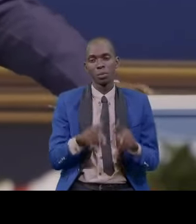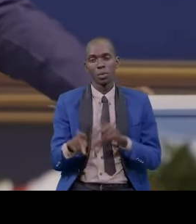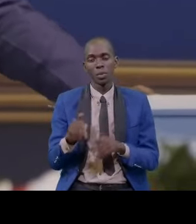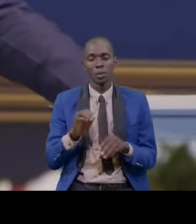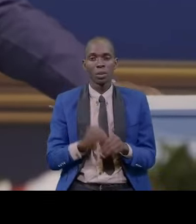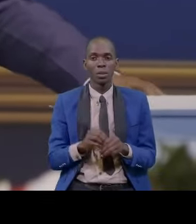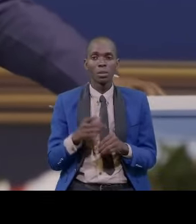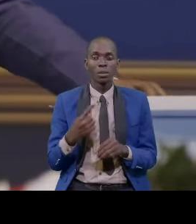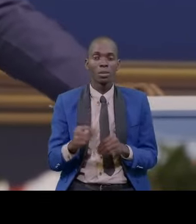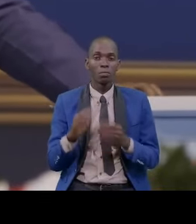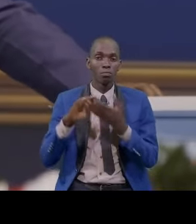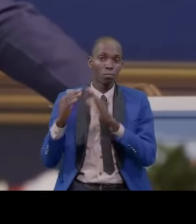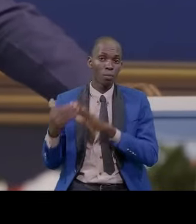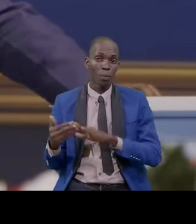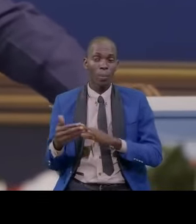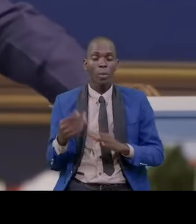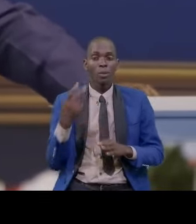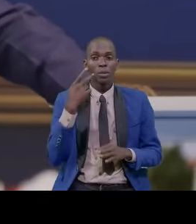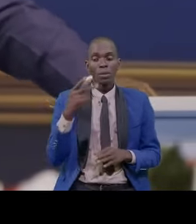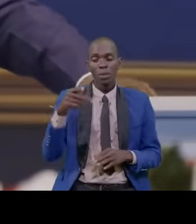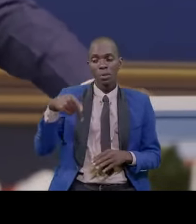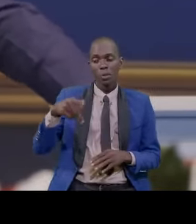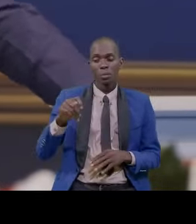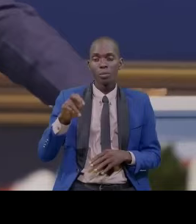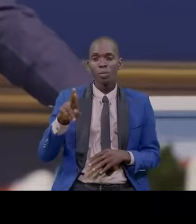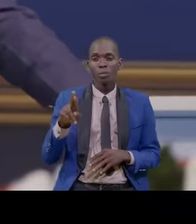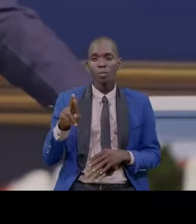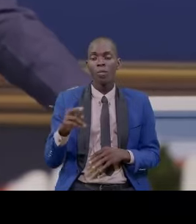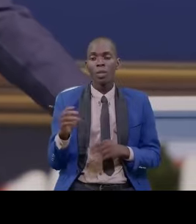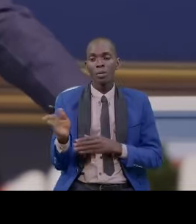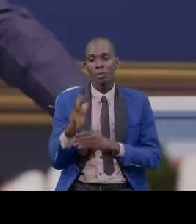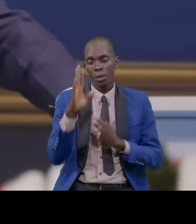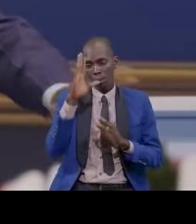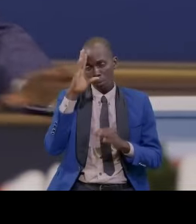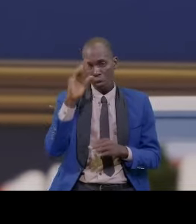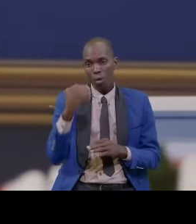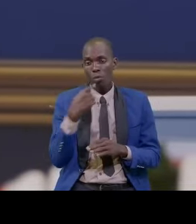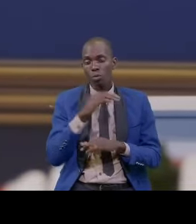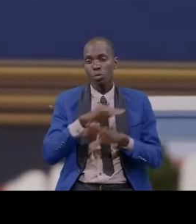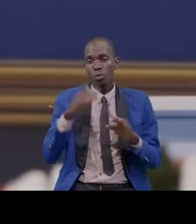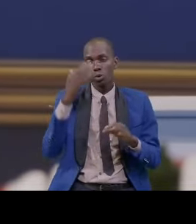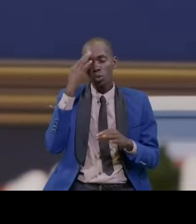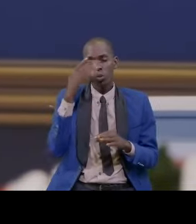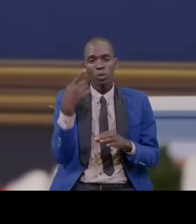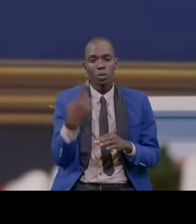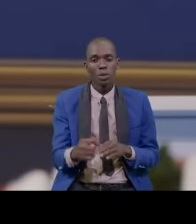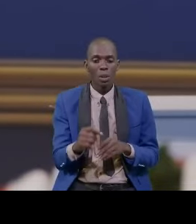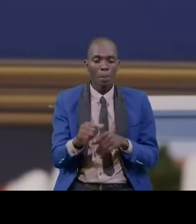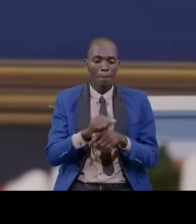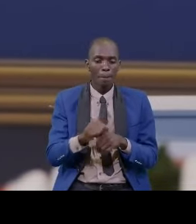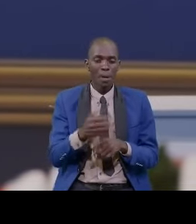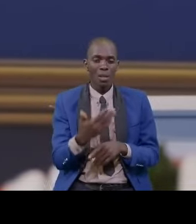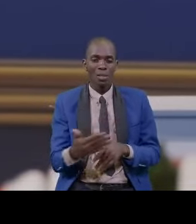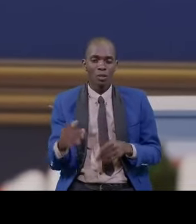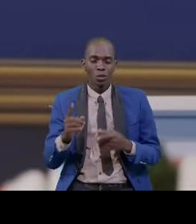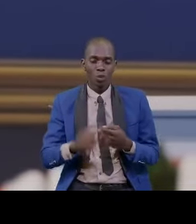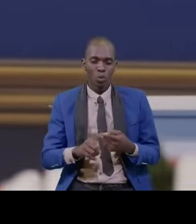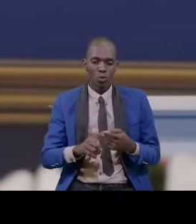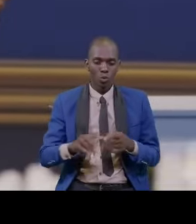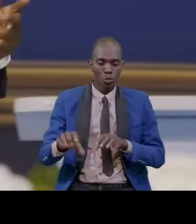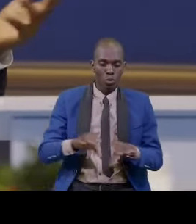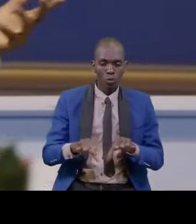known the techniques and the principles and the practical things to do to really fish. And when you do the